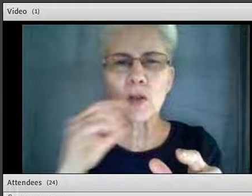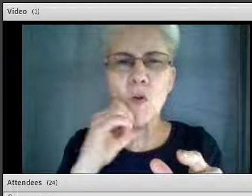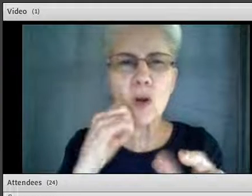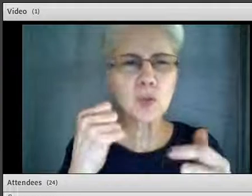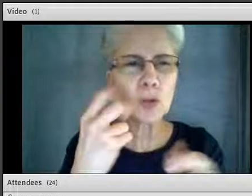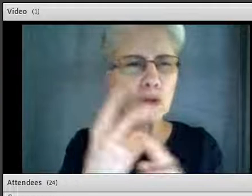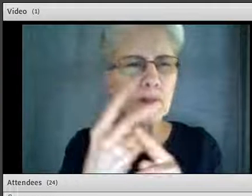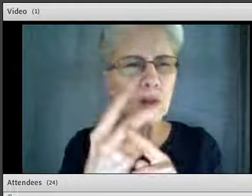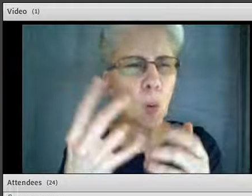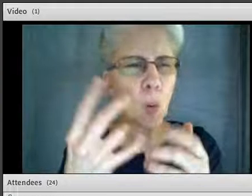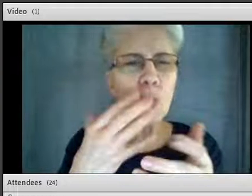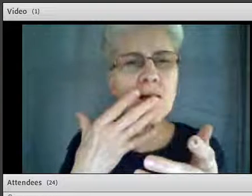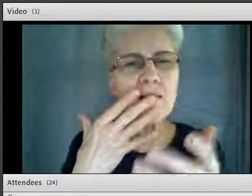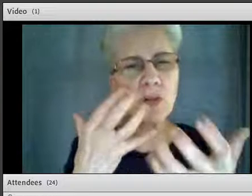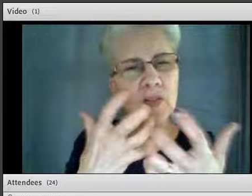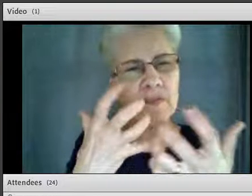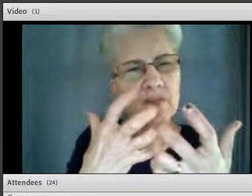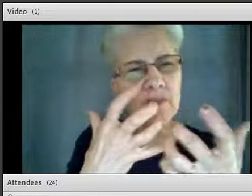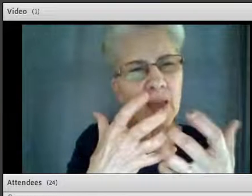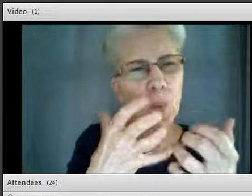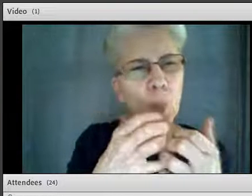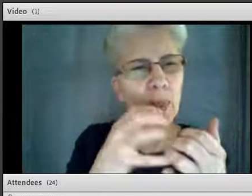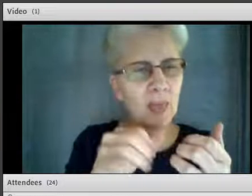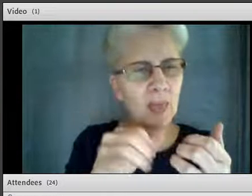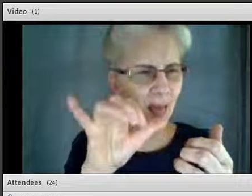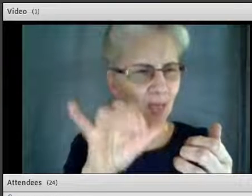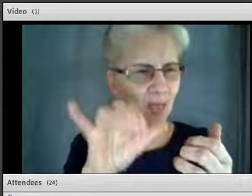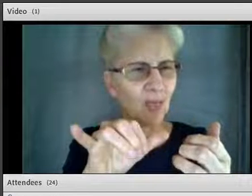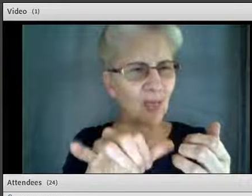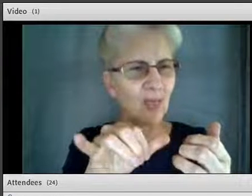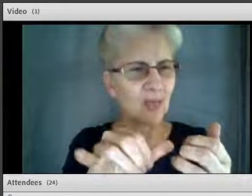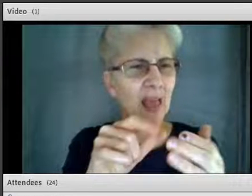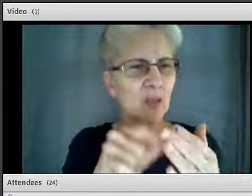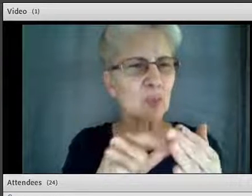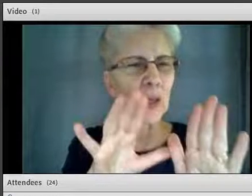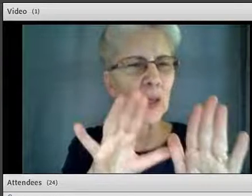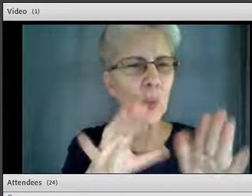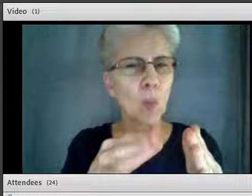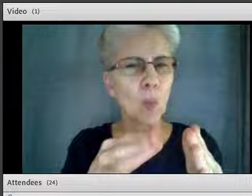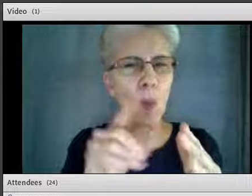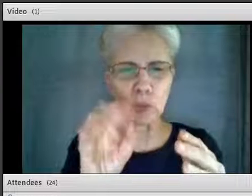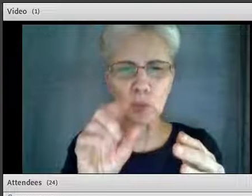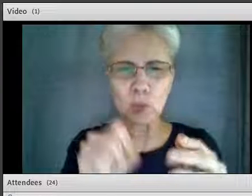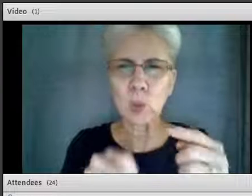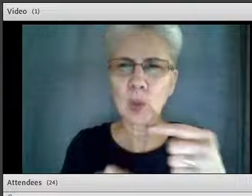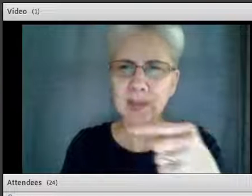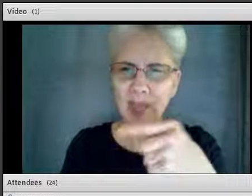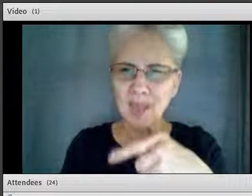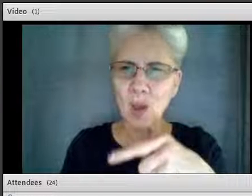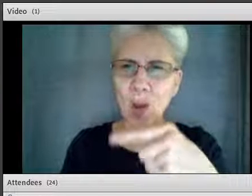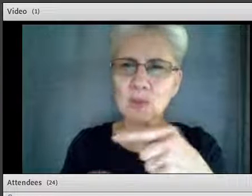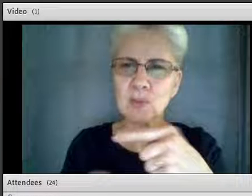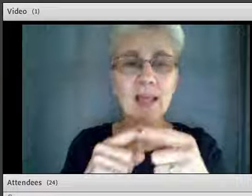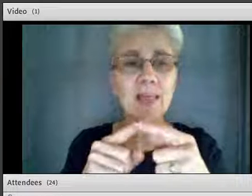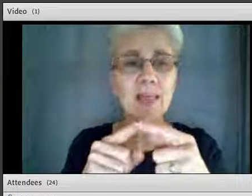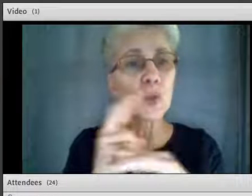these tools are a really great way to do that. So then you can sort of, and then use those colors throughout, and it helps create a branding for the